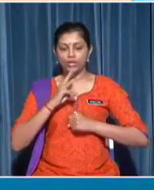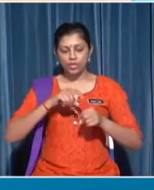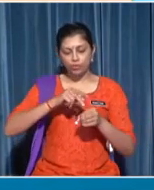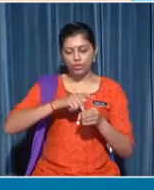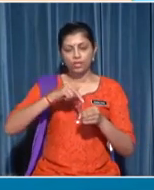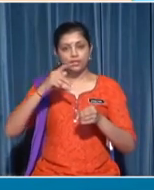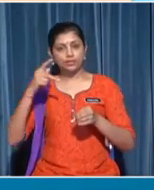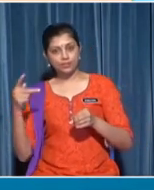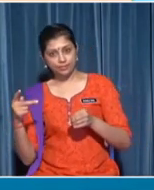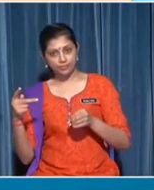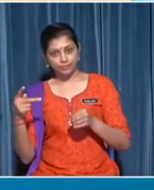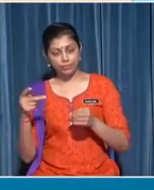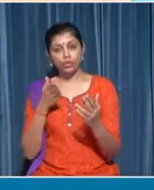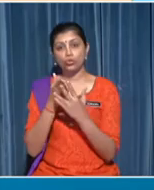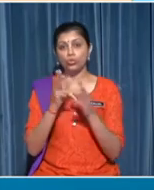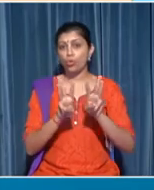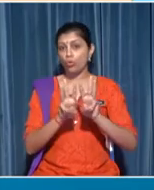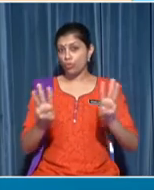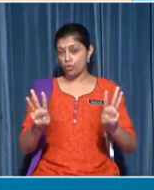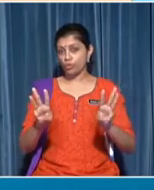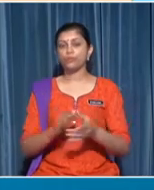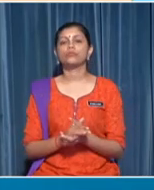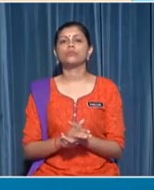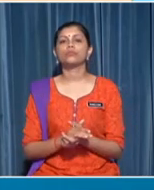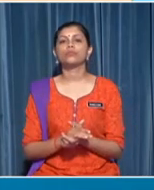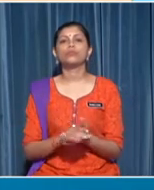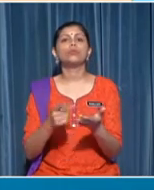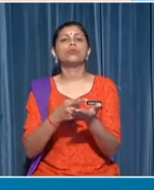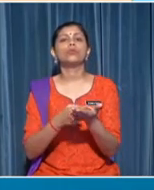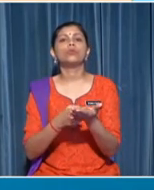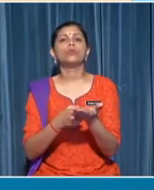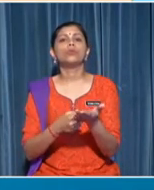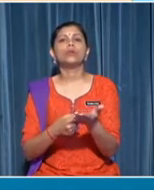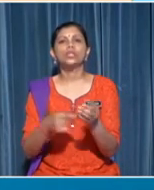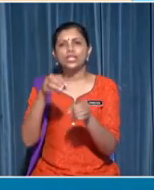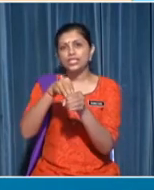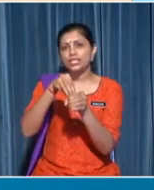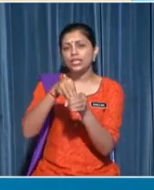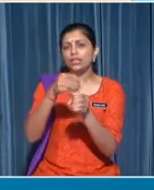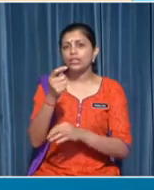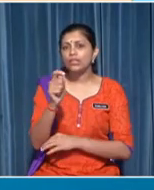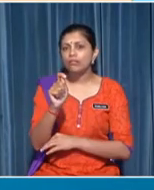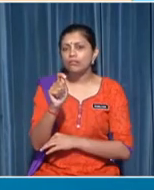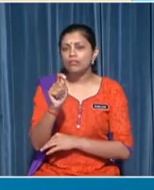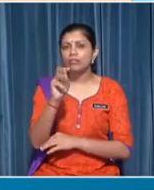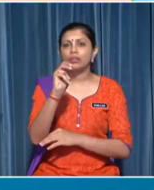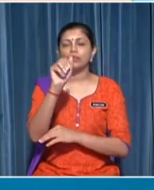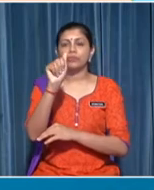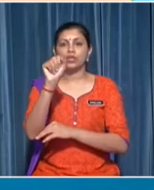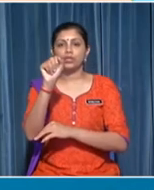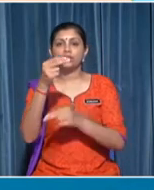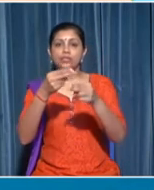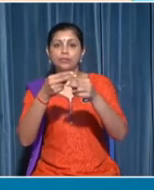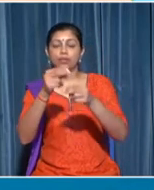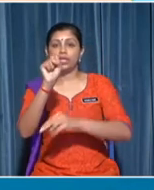its wall. What is left is a soft mass called stool